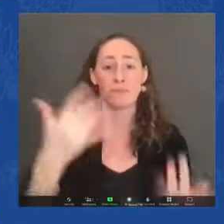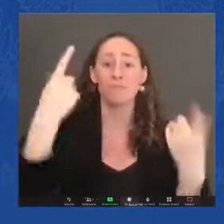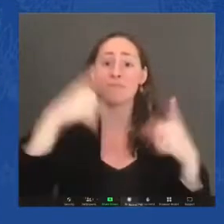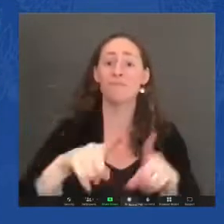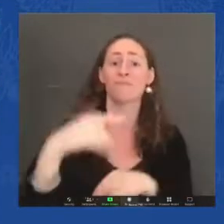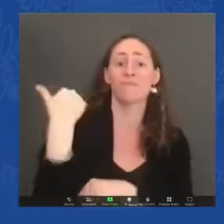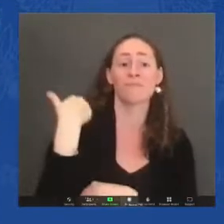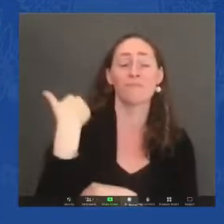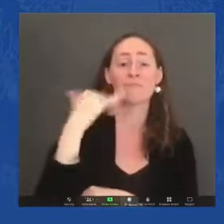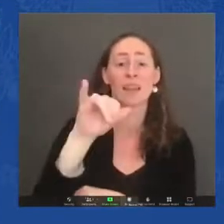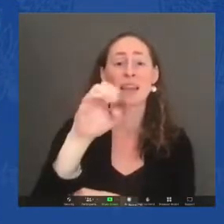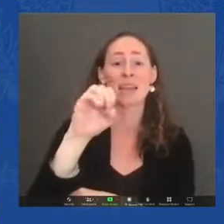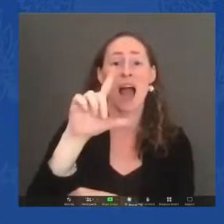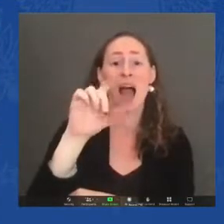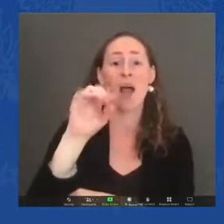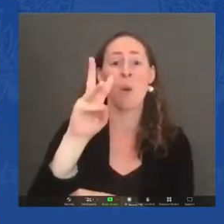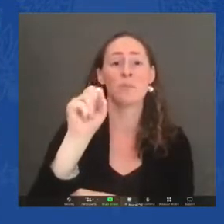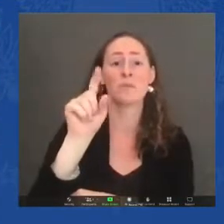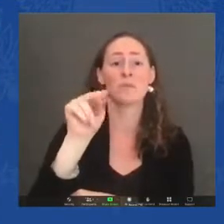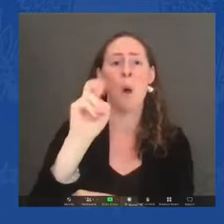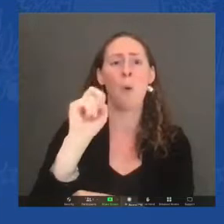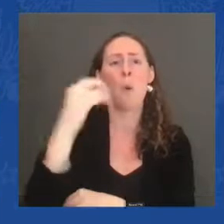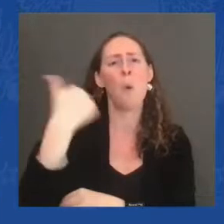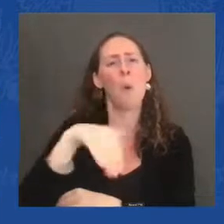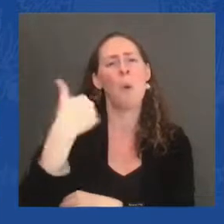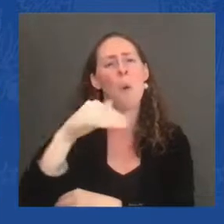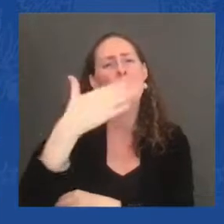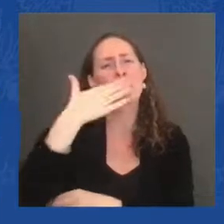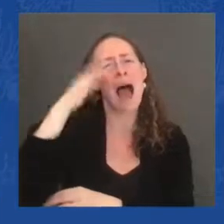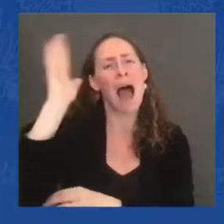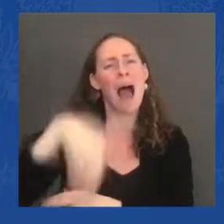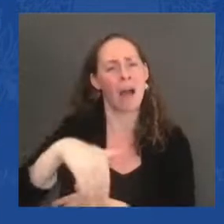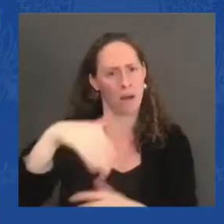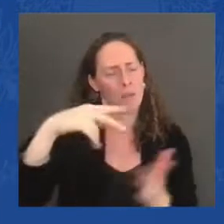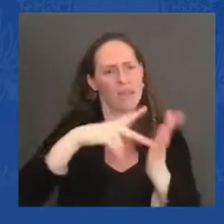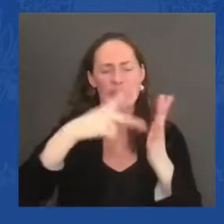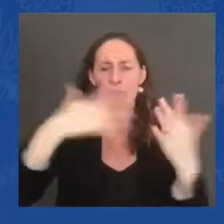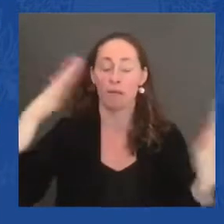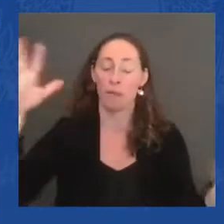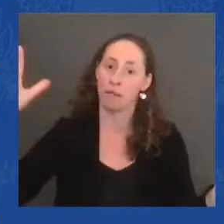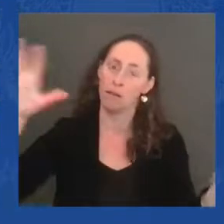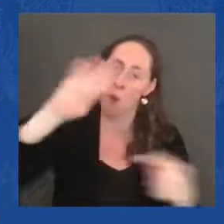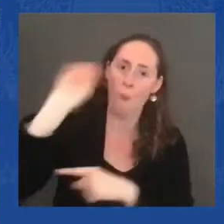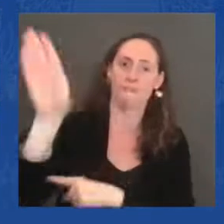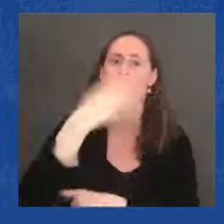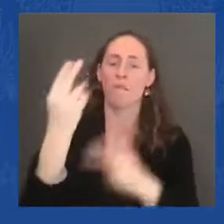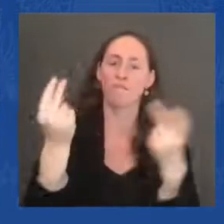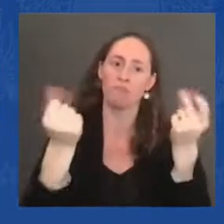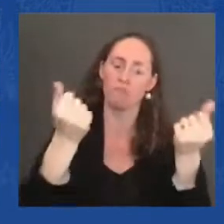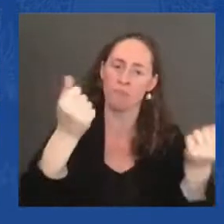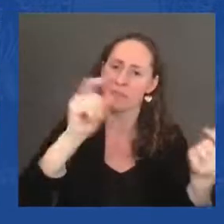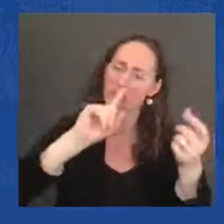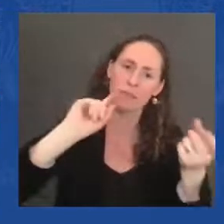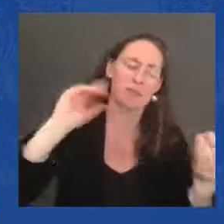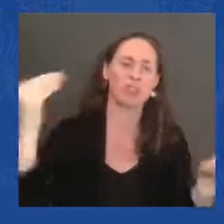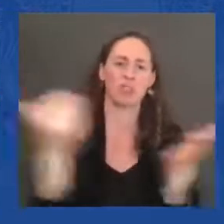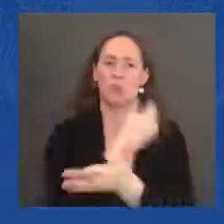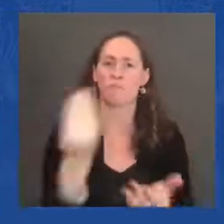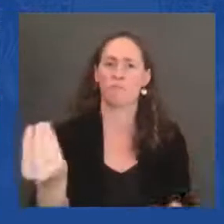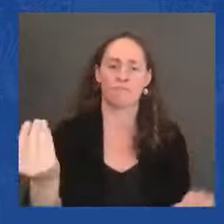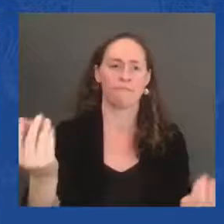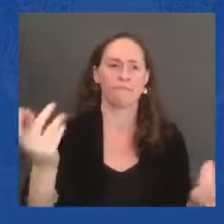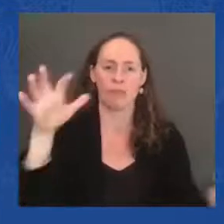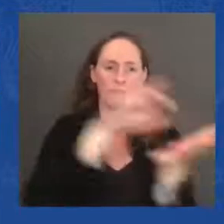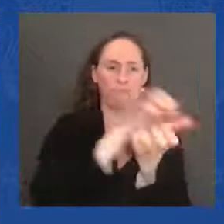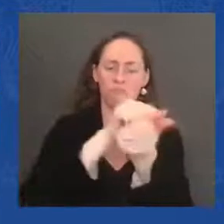Weather Service. It's changed, and it's not going back. It's not going back. And we, the